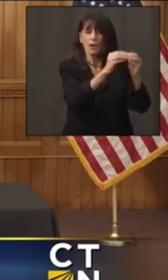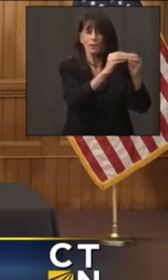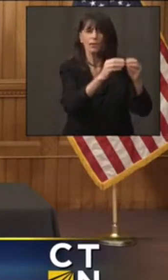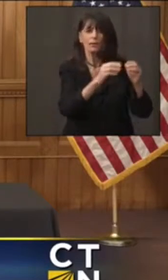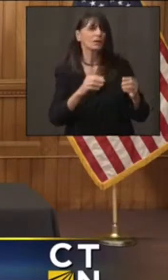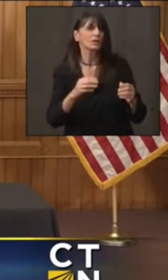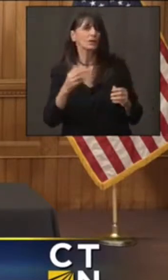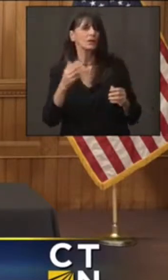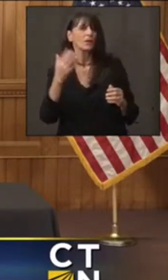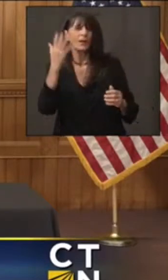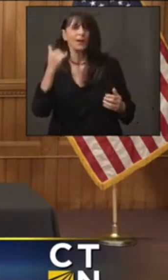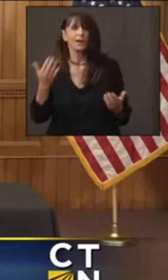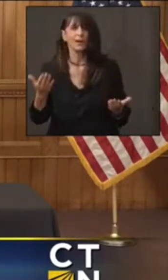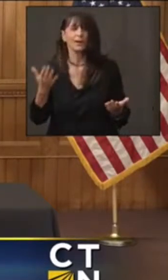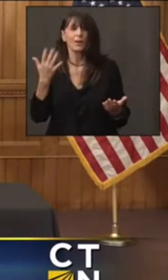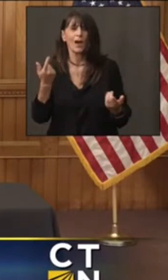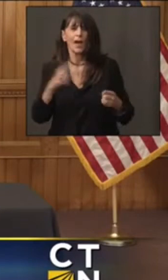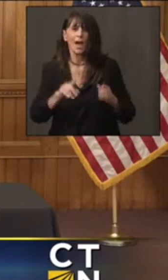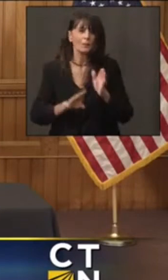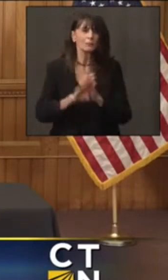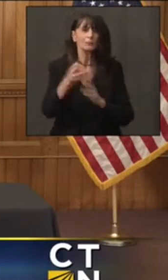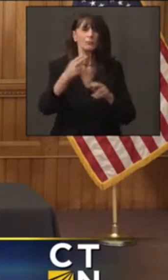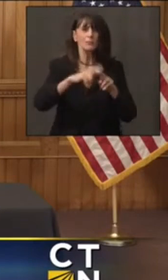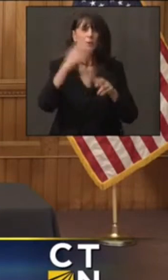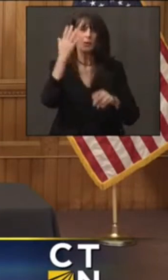Why is that?